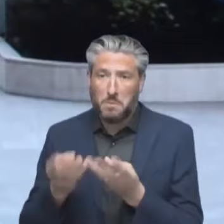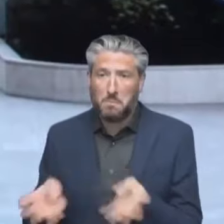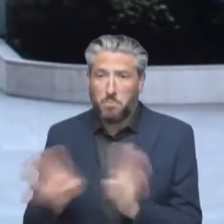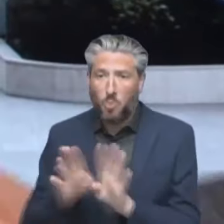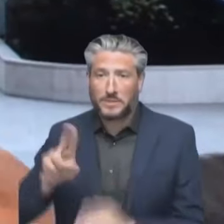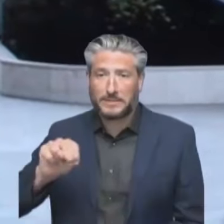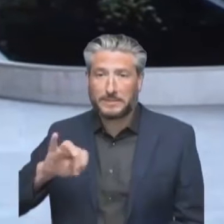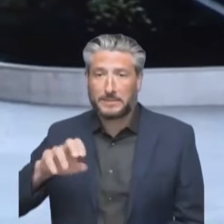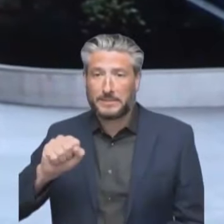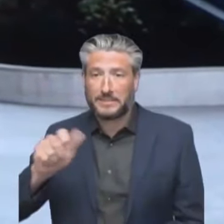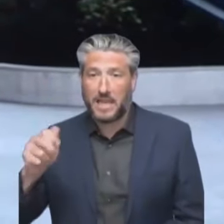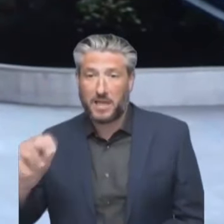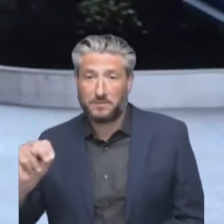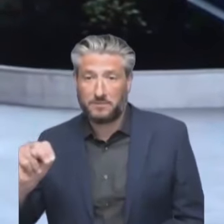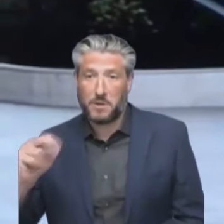audit committee.